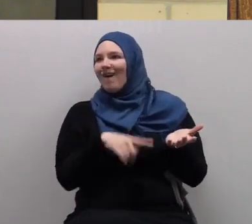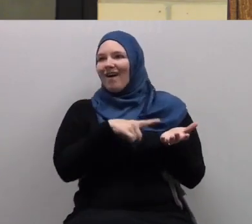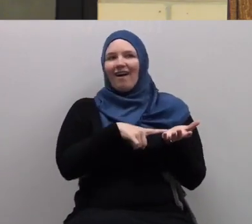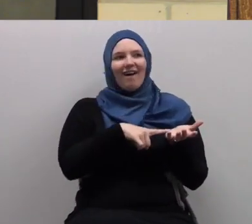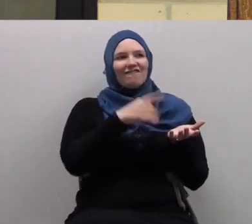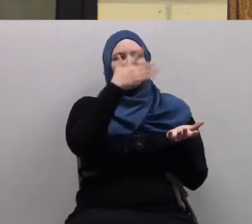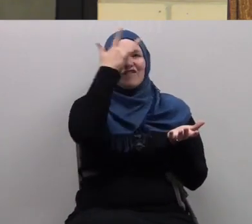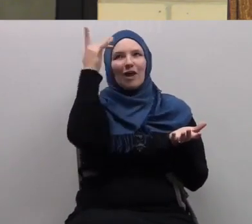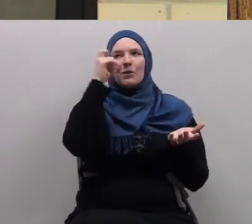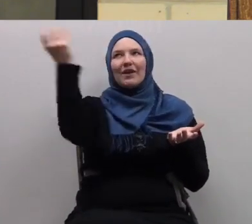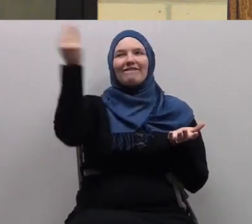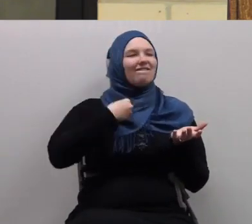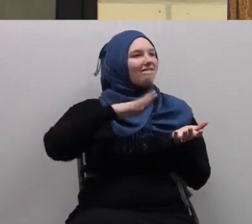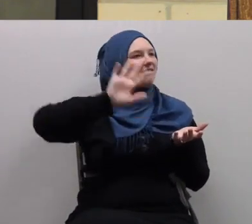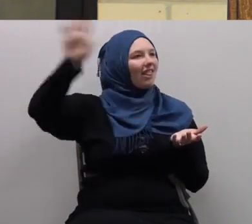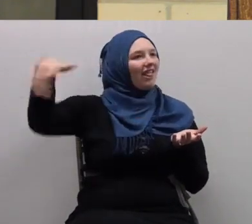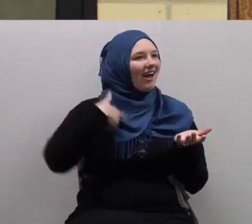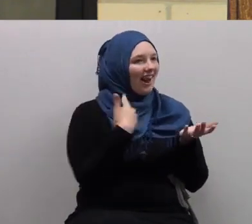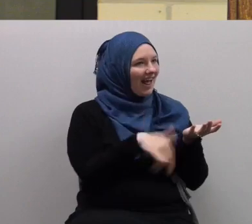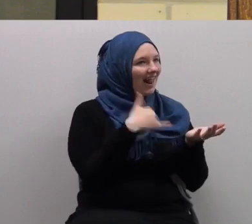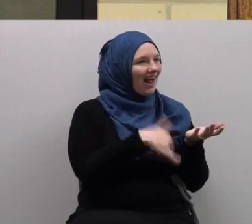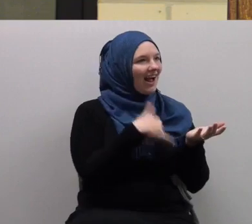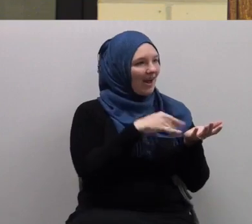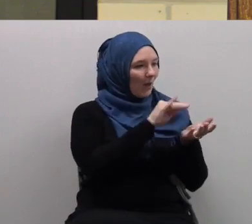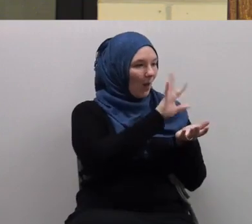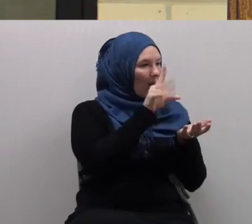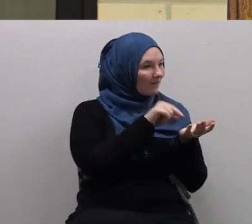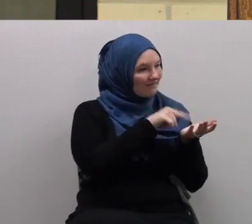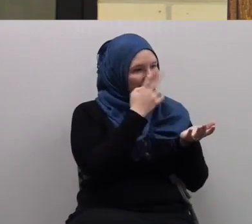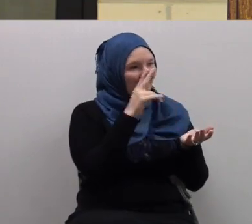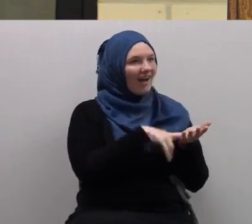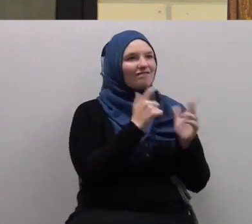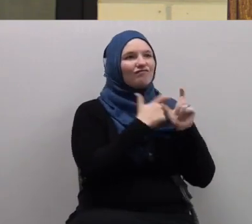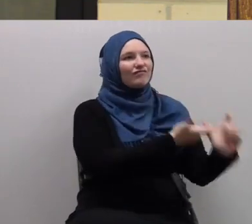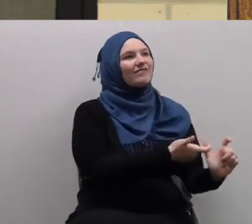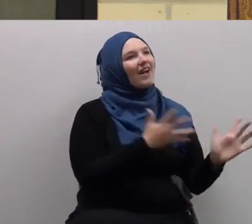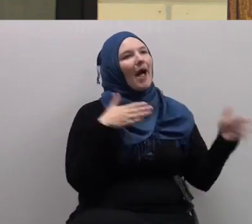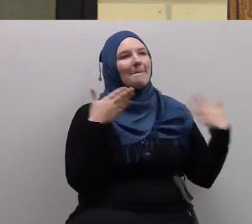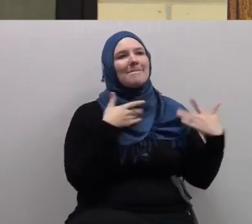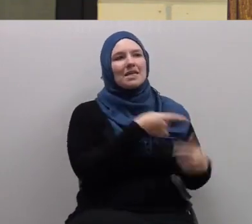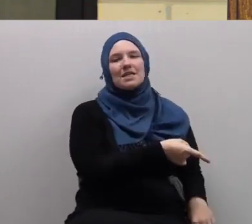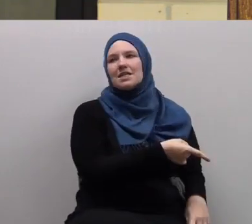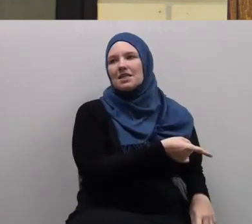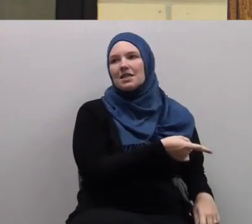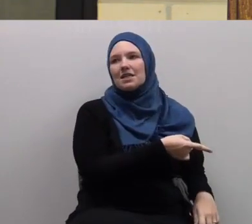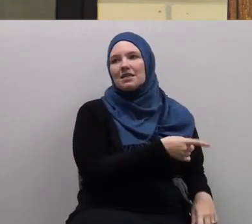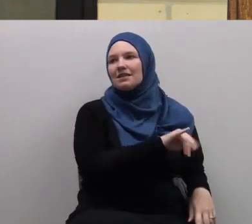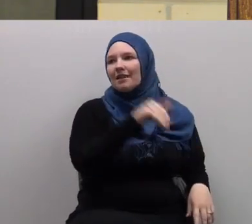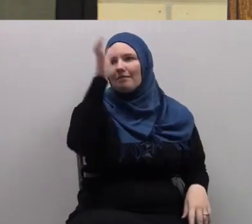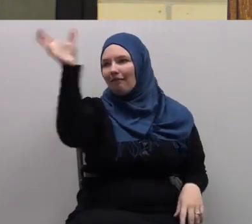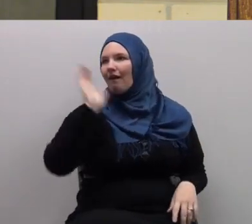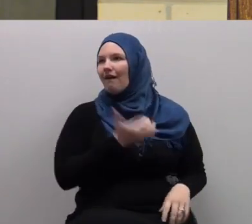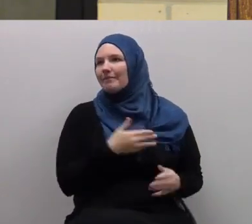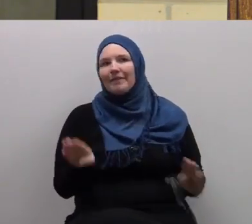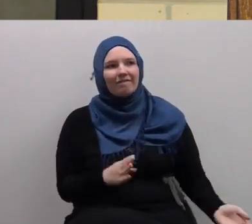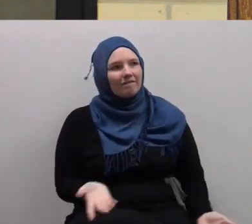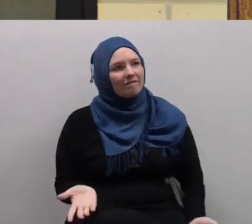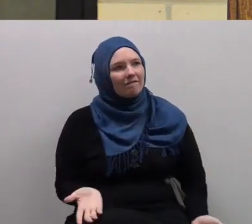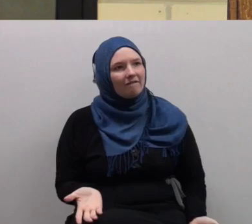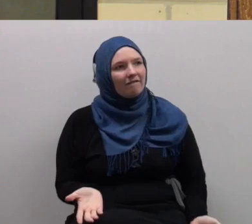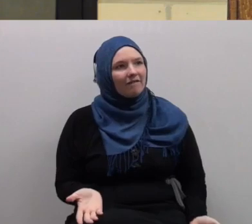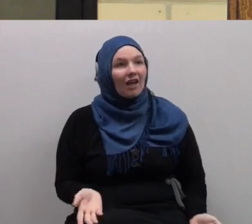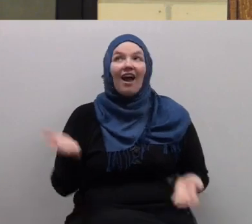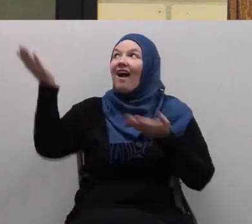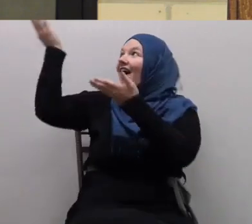so full of lights and whistles, so he takes it and runs, he's happy. We